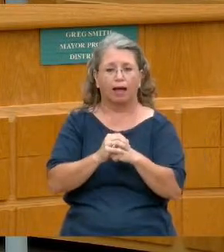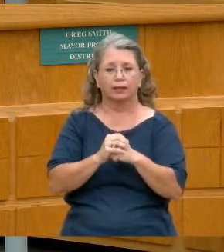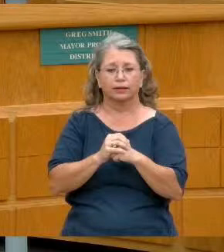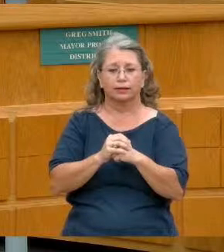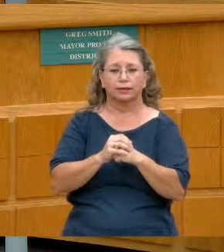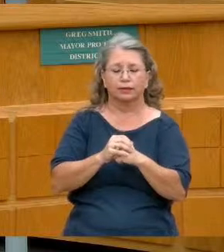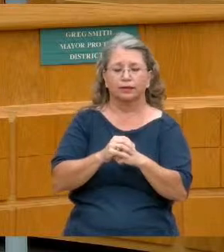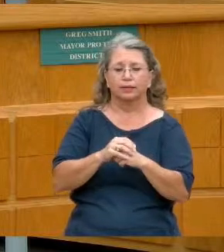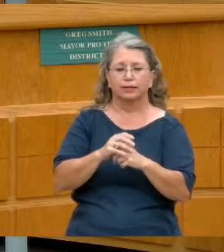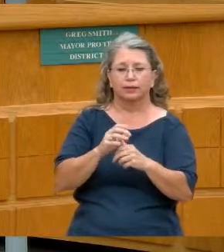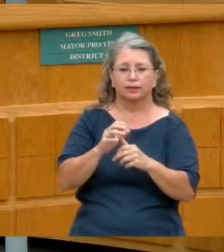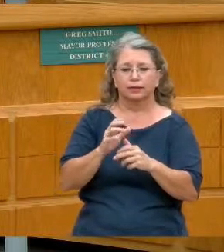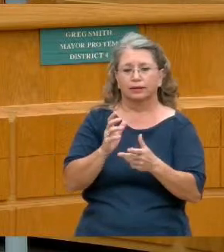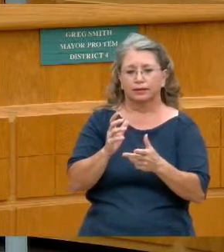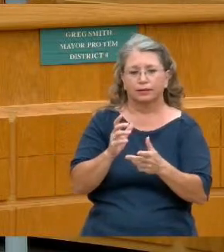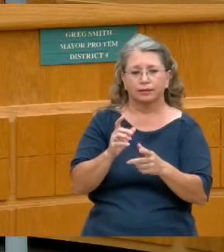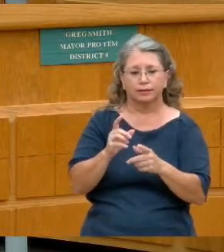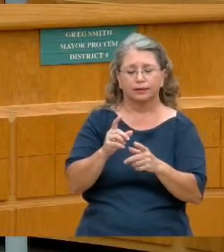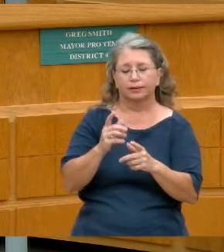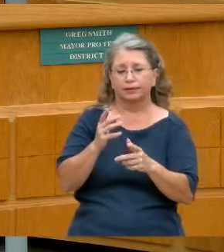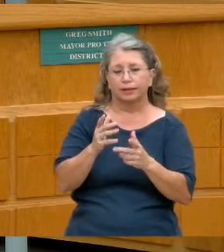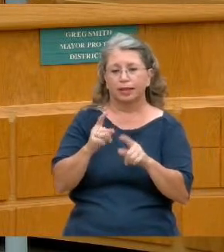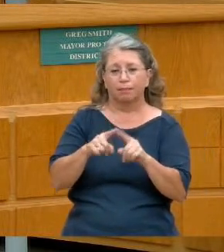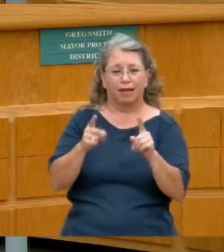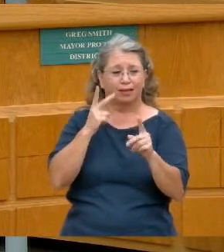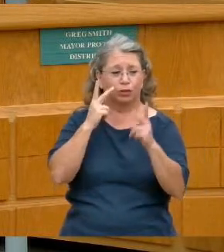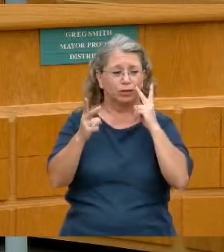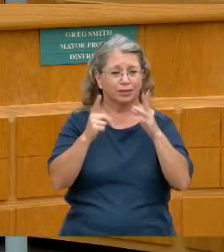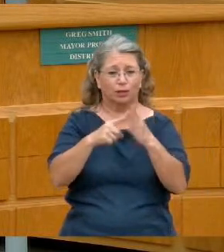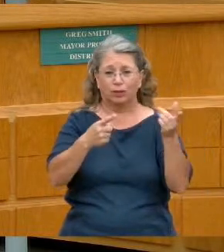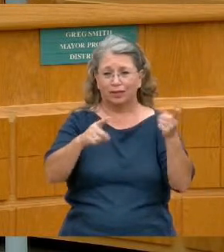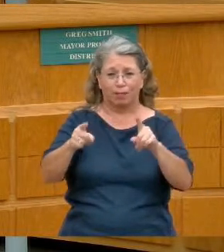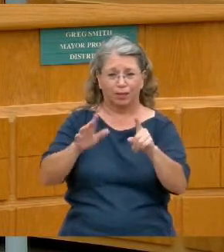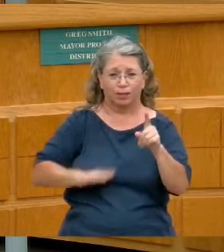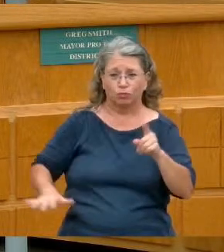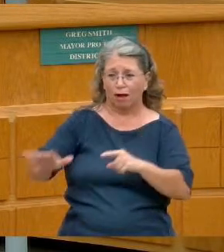what's happening around us. This is leading to the transmission of COVID.